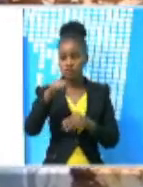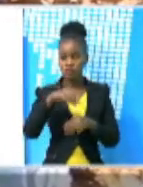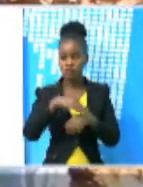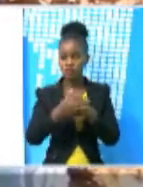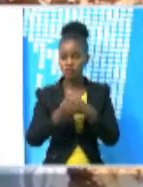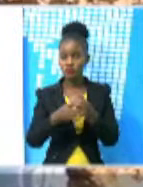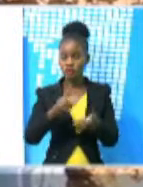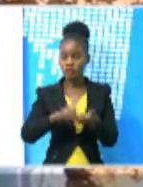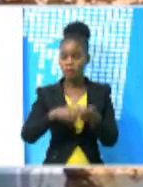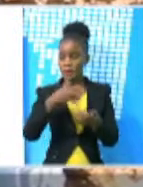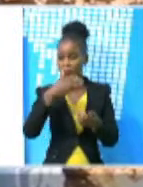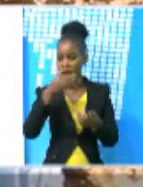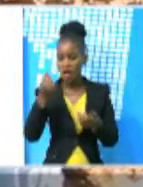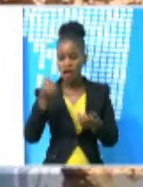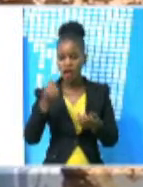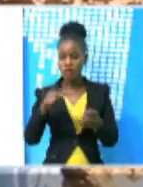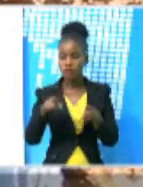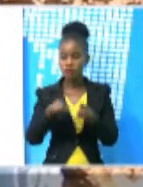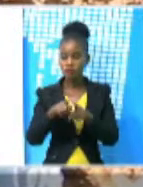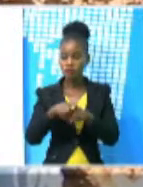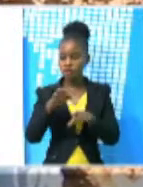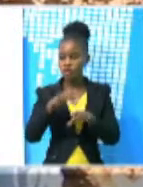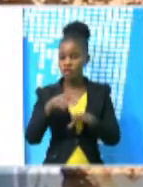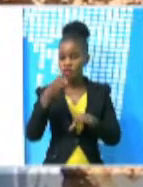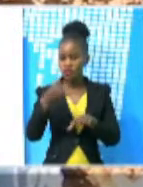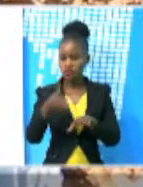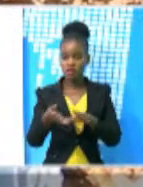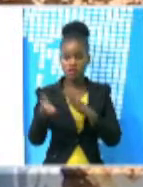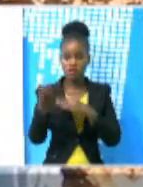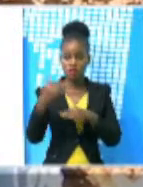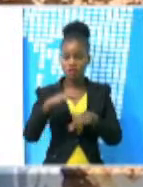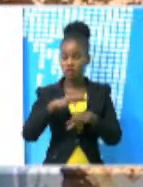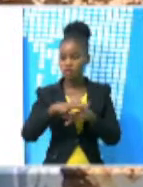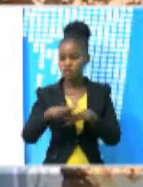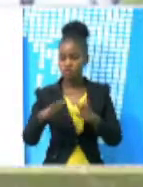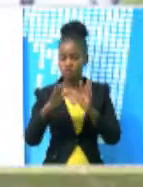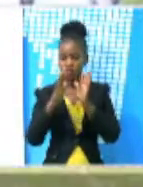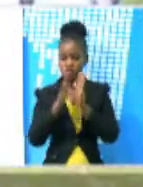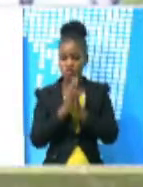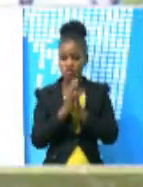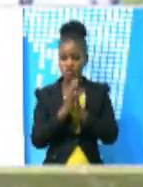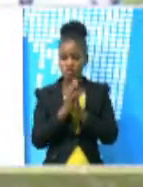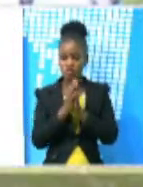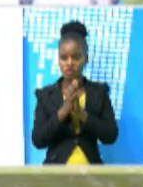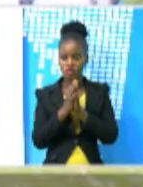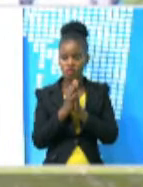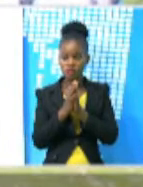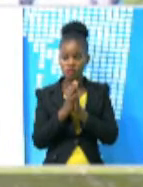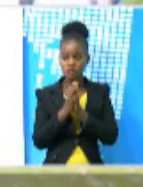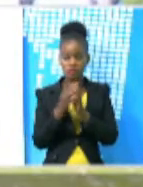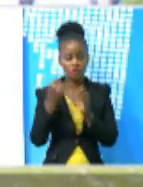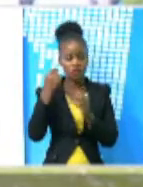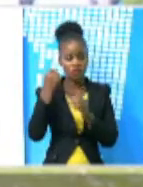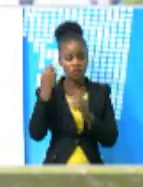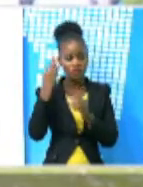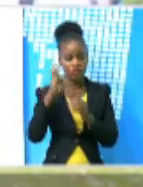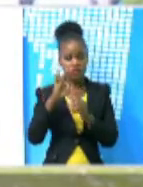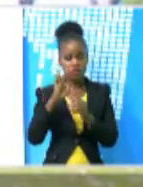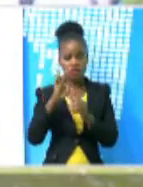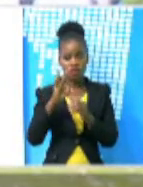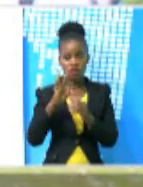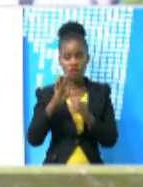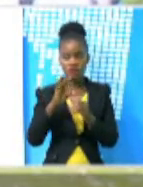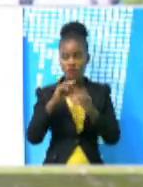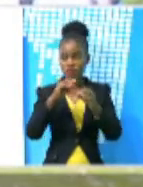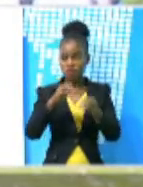instructed to get better yields, saying that some farmers wrongly apply the fertilizers. issue of farmers applying